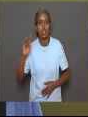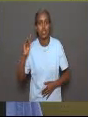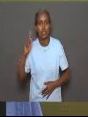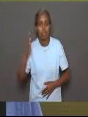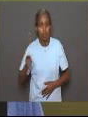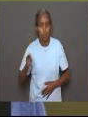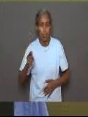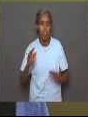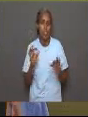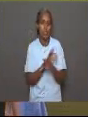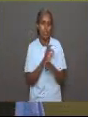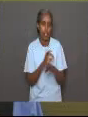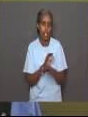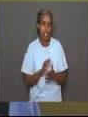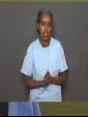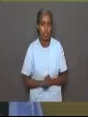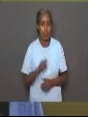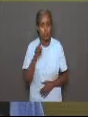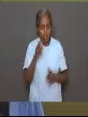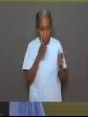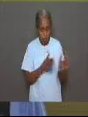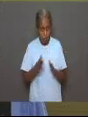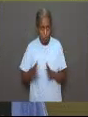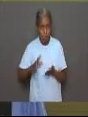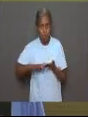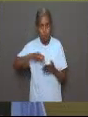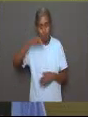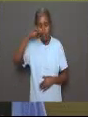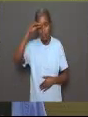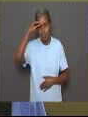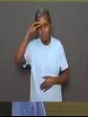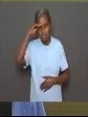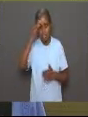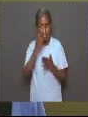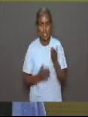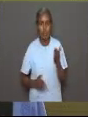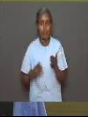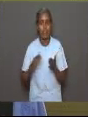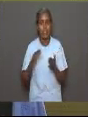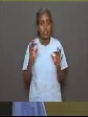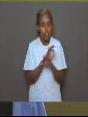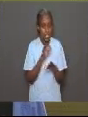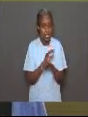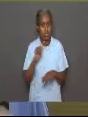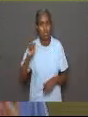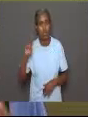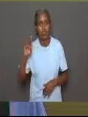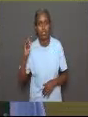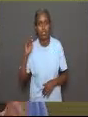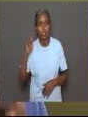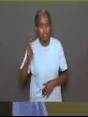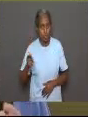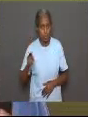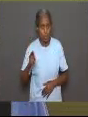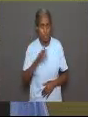Functions. You have already learned some functions of trigonometry,